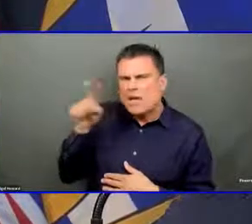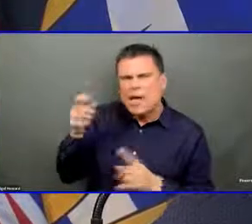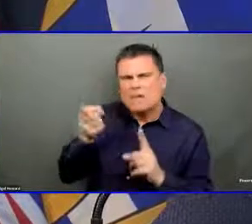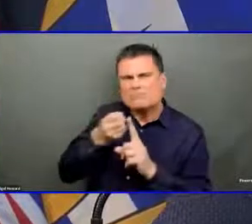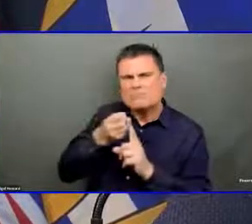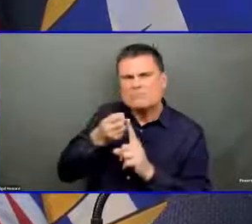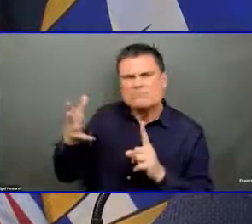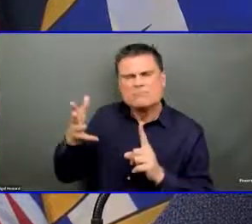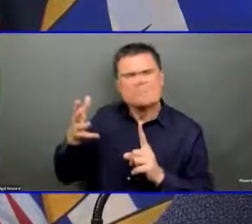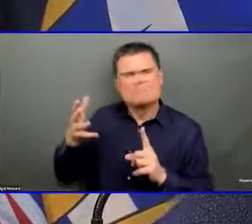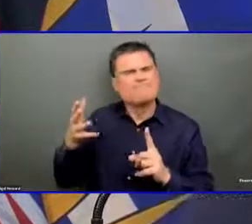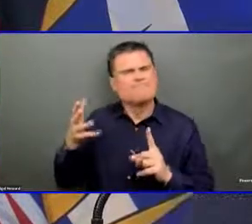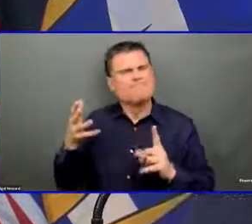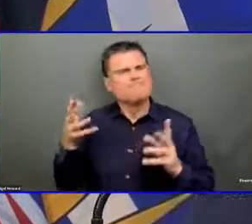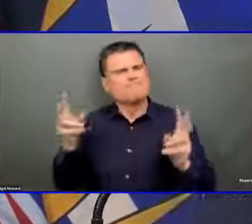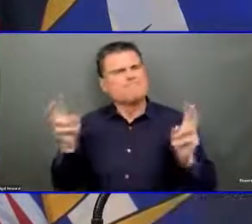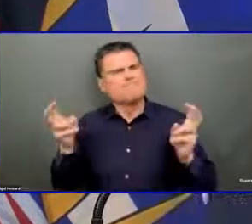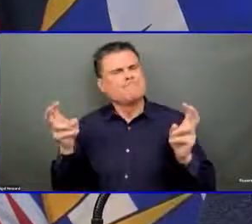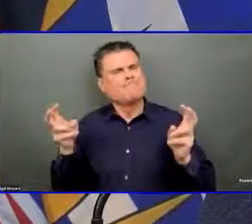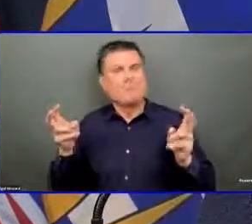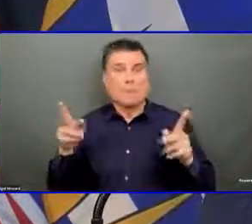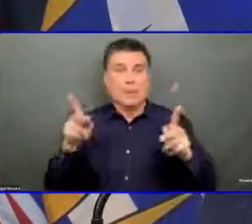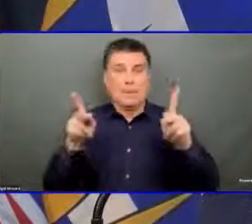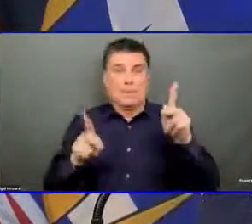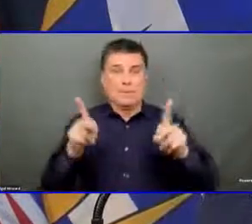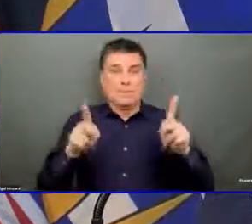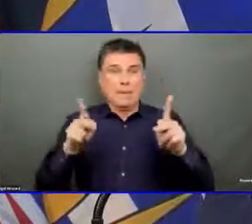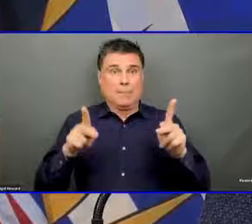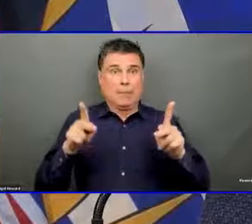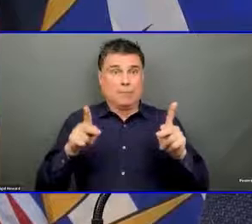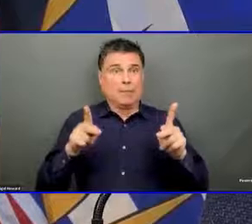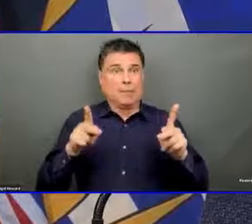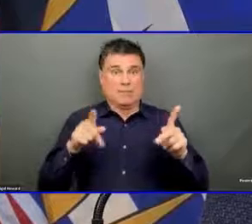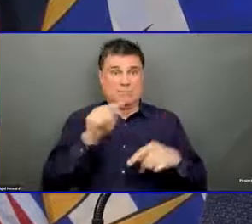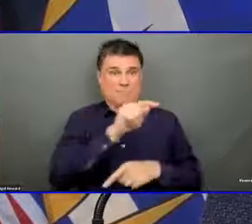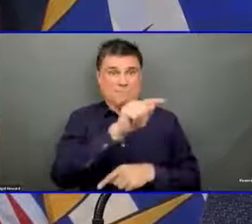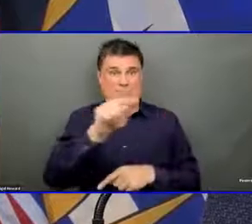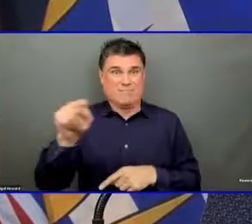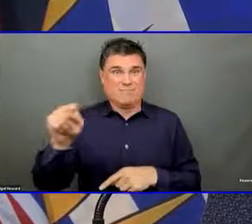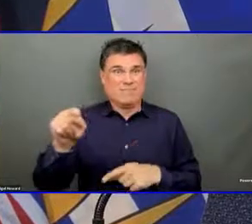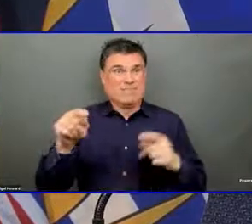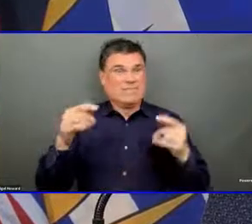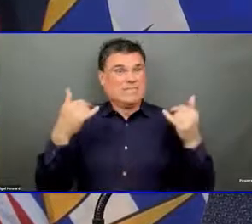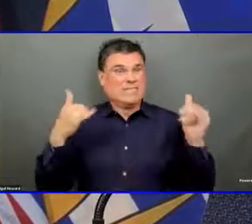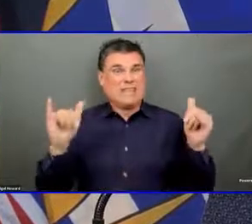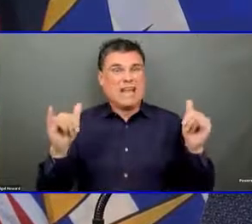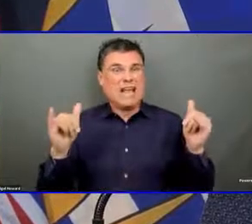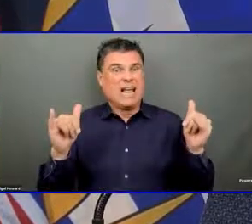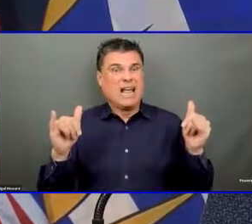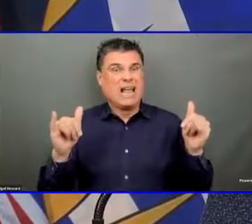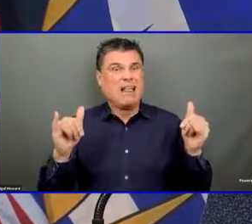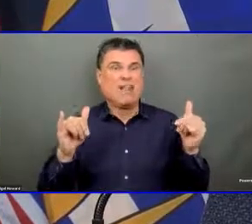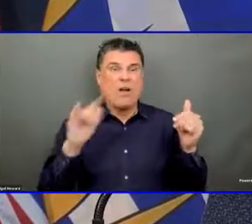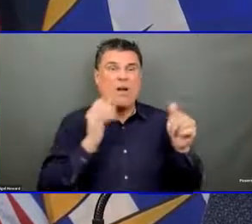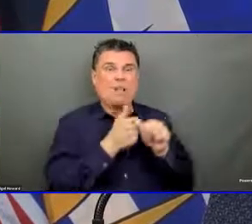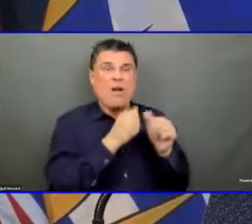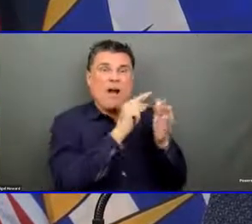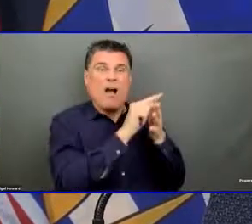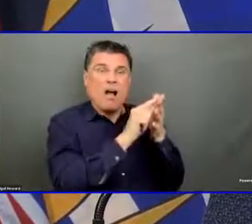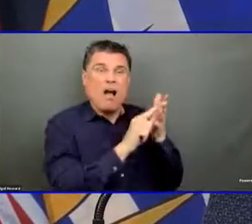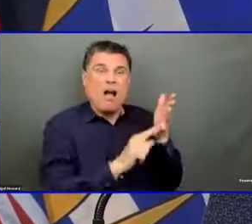with long-lasting symptoms due to COVID. In the briefing, you talked about, people who are being impacted by this